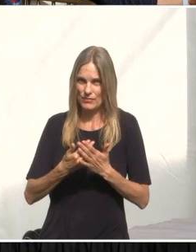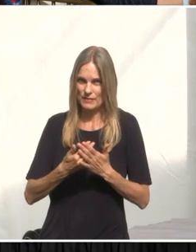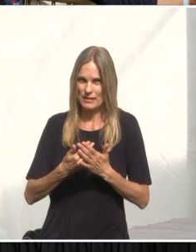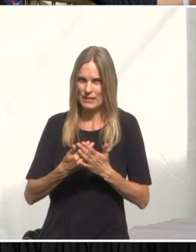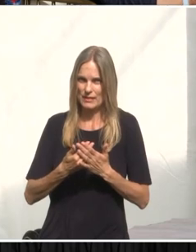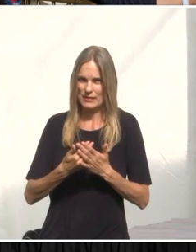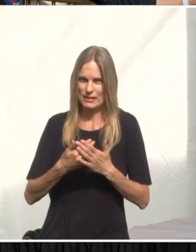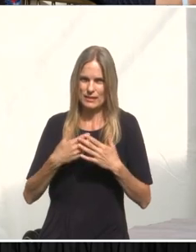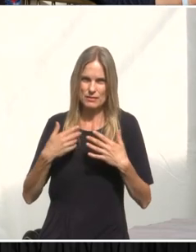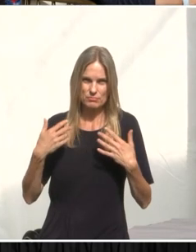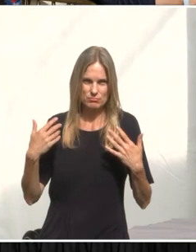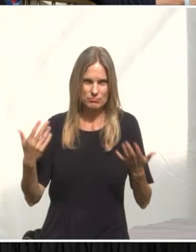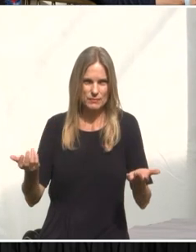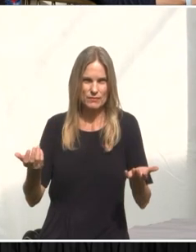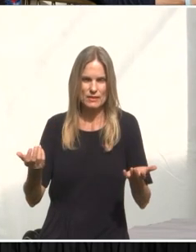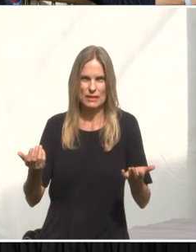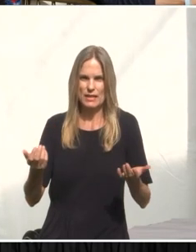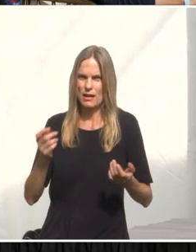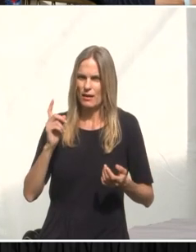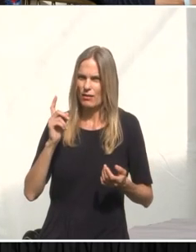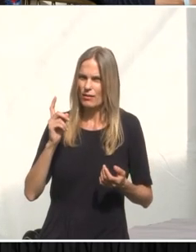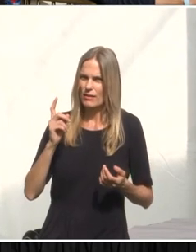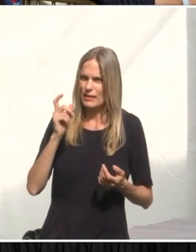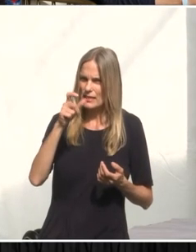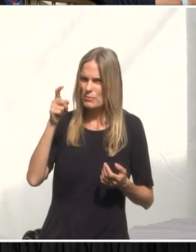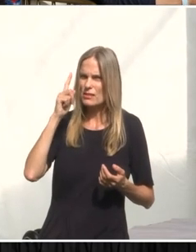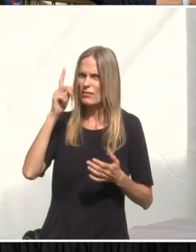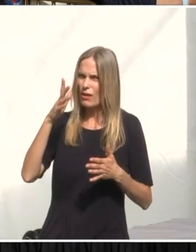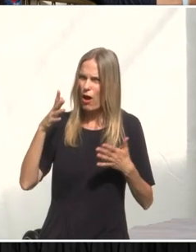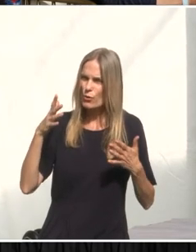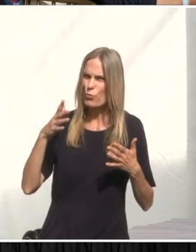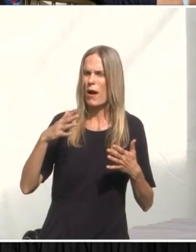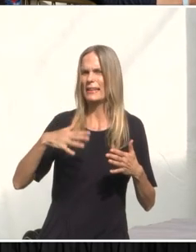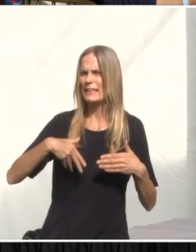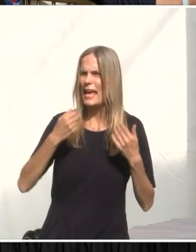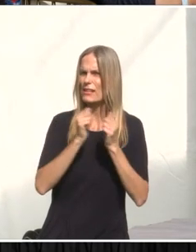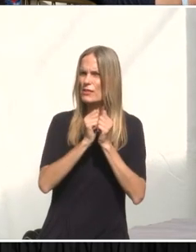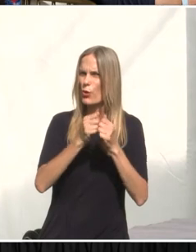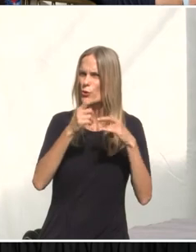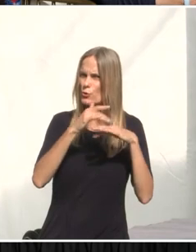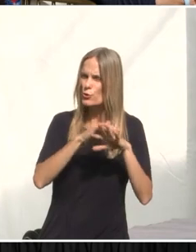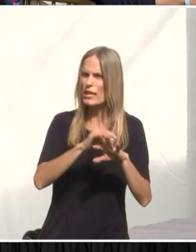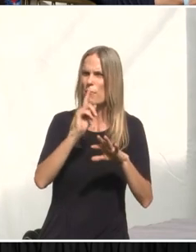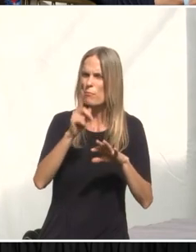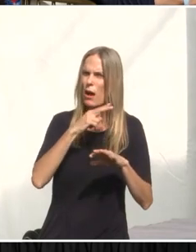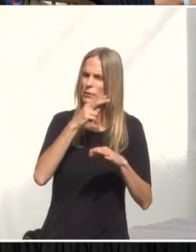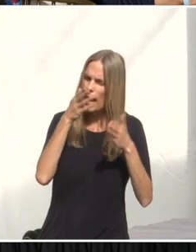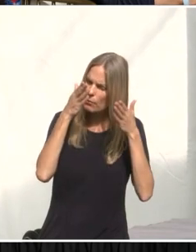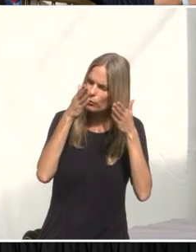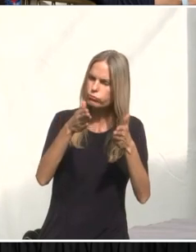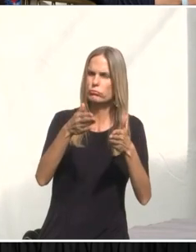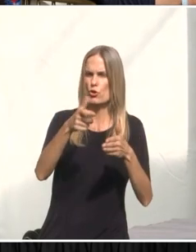designed to be understood as a healthcare system for men. And not only because most of